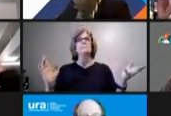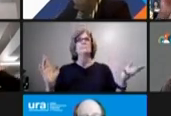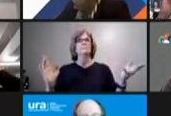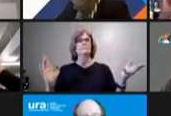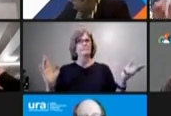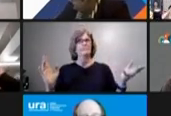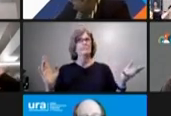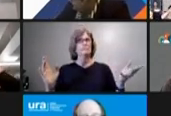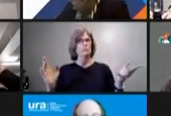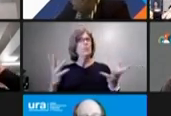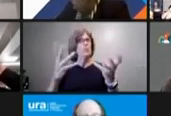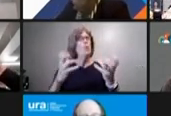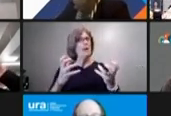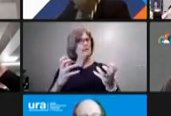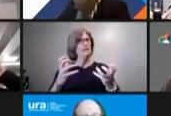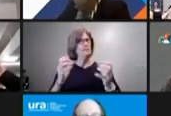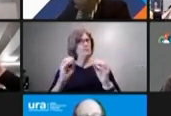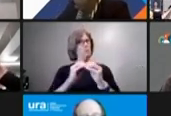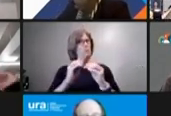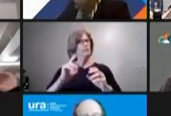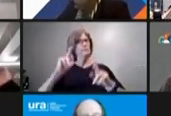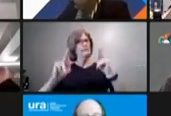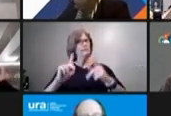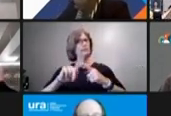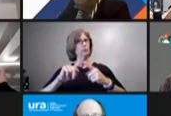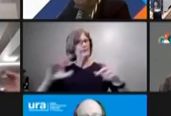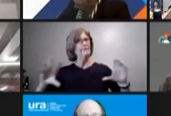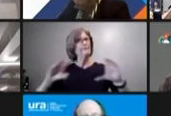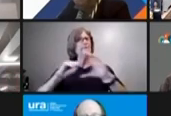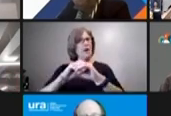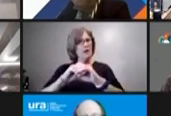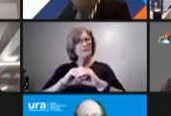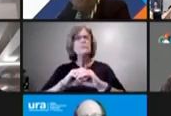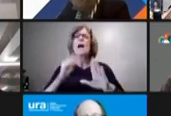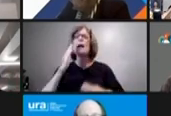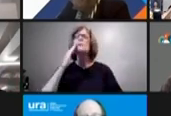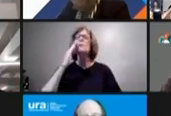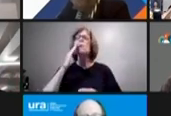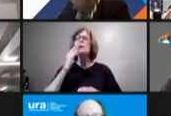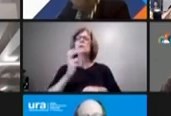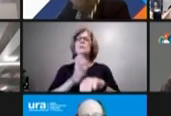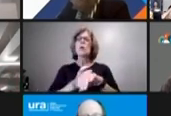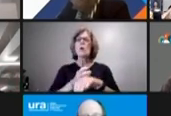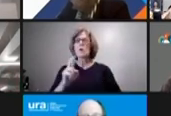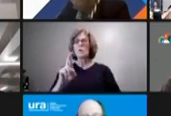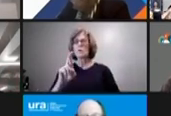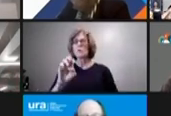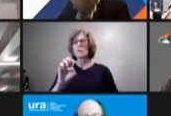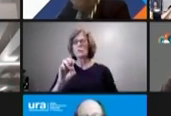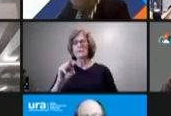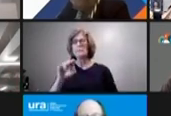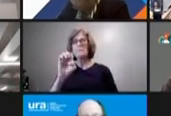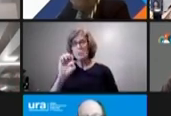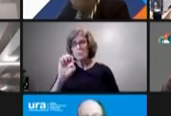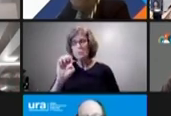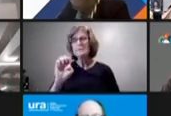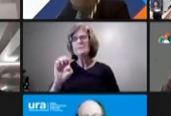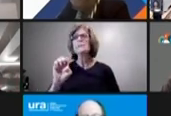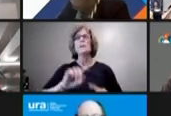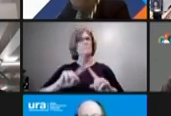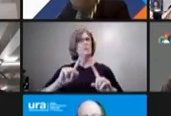engage more with folks. The virtual setting is hard, but we will continue to try to encourage as much public participation as we